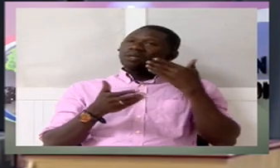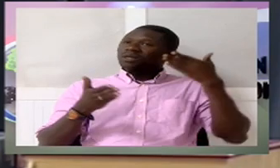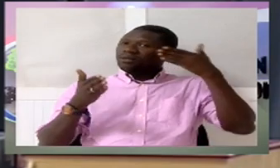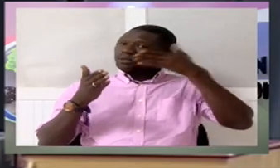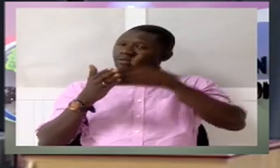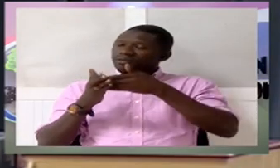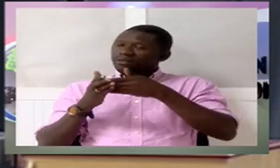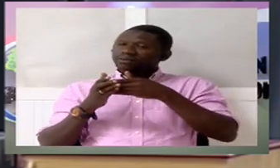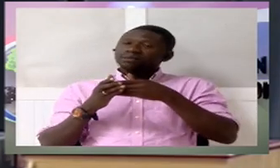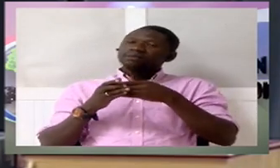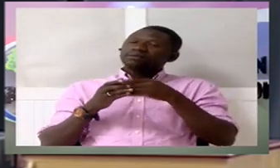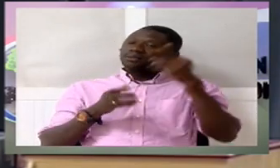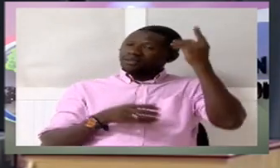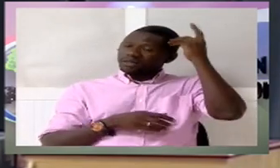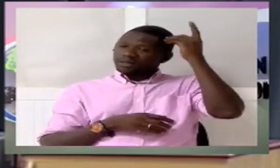When I got to Senegal,